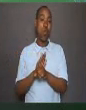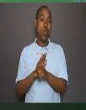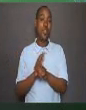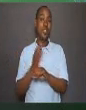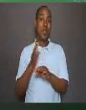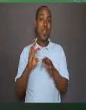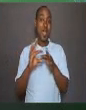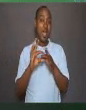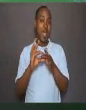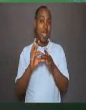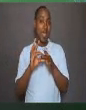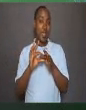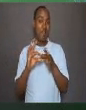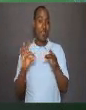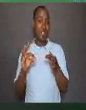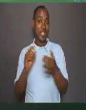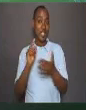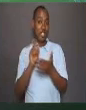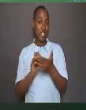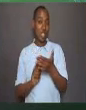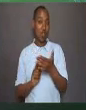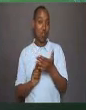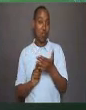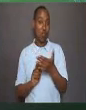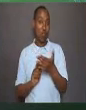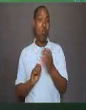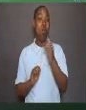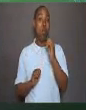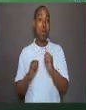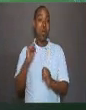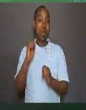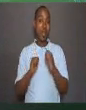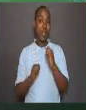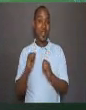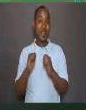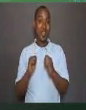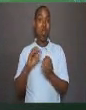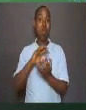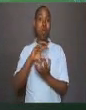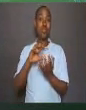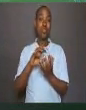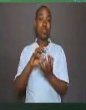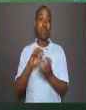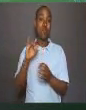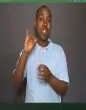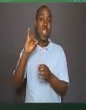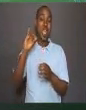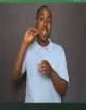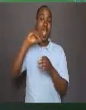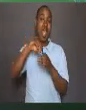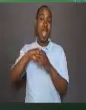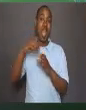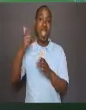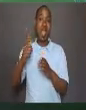sentence comparing the composition of inhaled air and